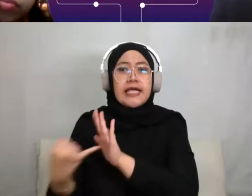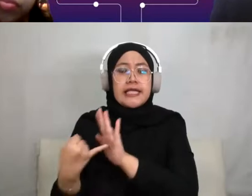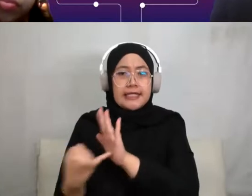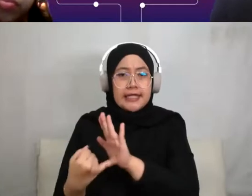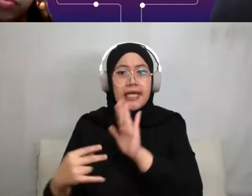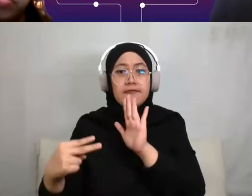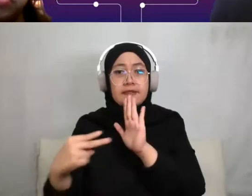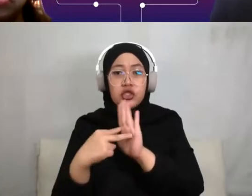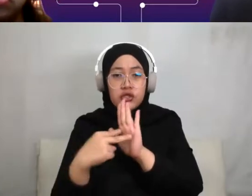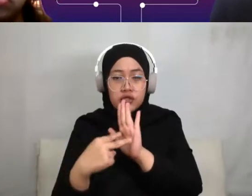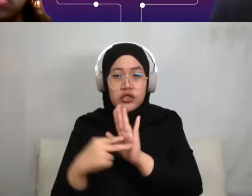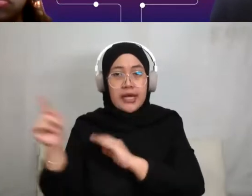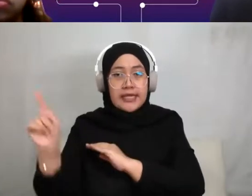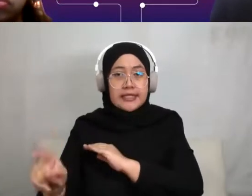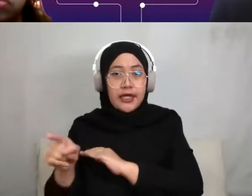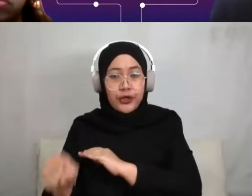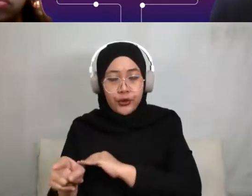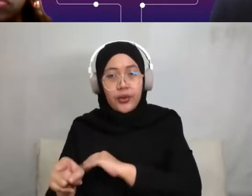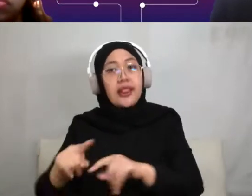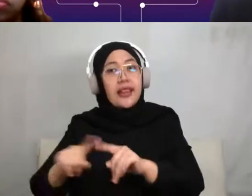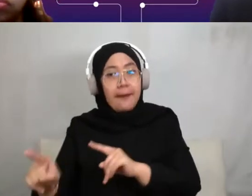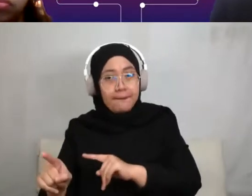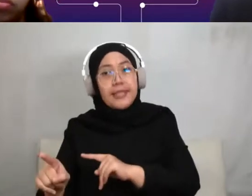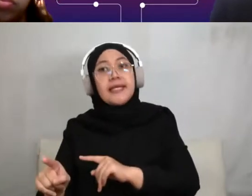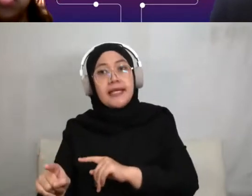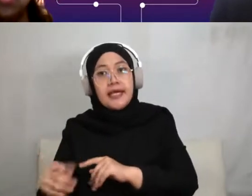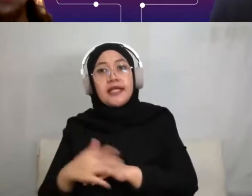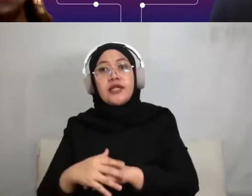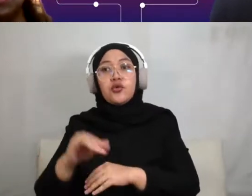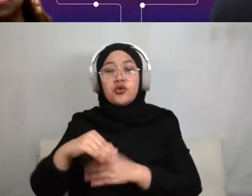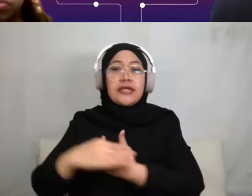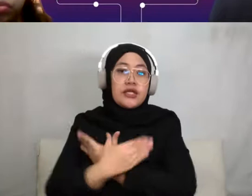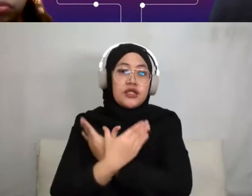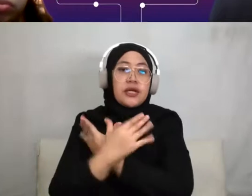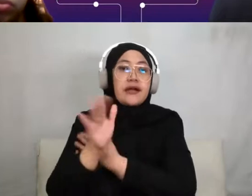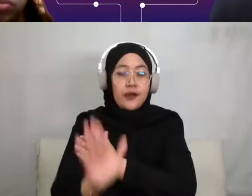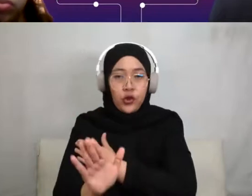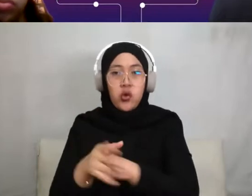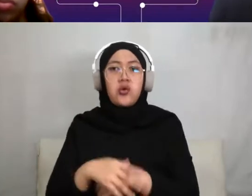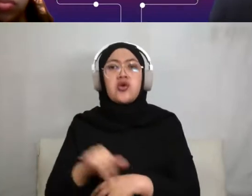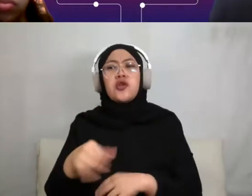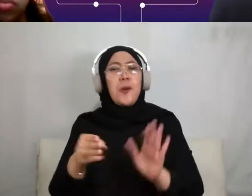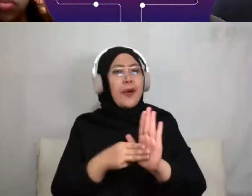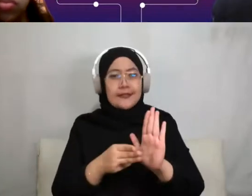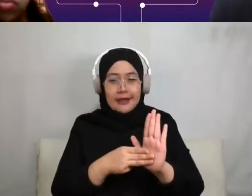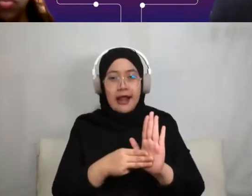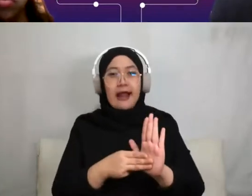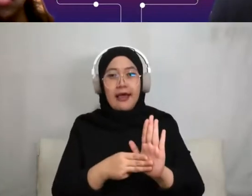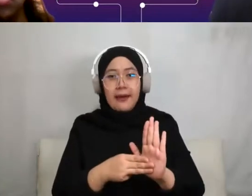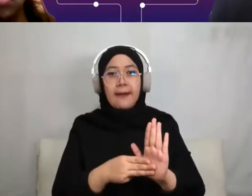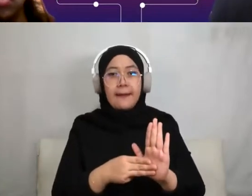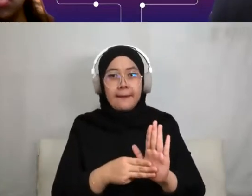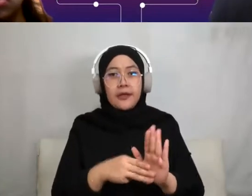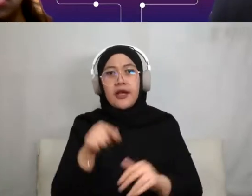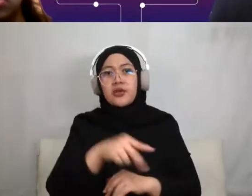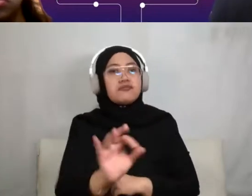scope only, so that your operator will not have any issues with that. So now, irrespective of number of